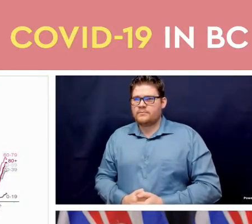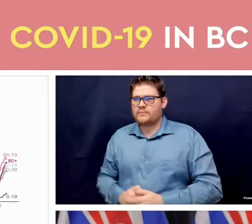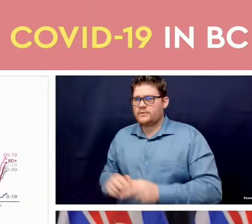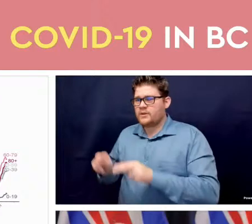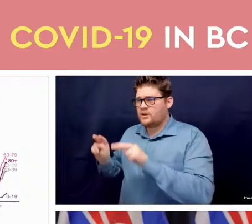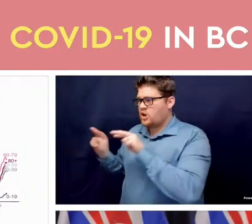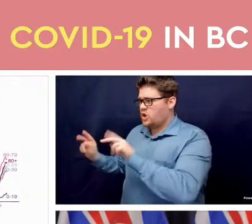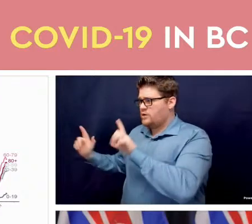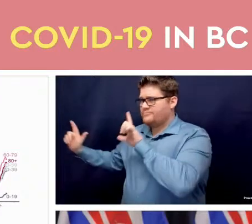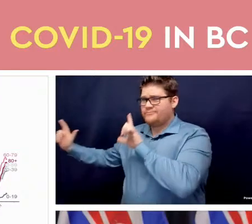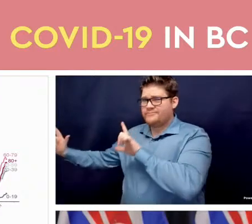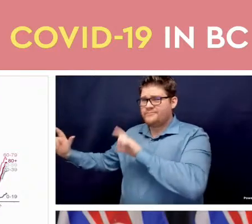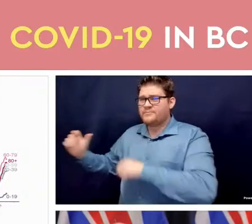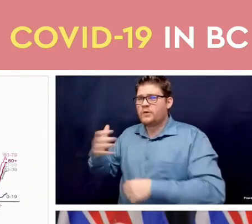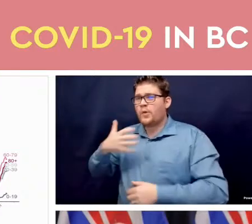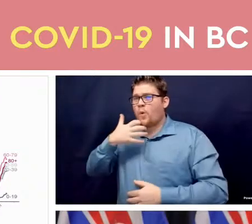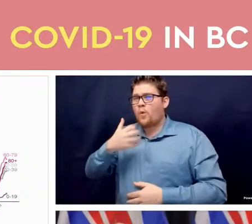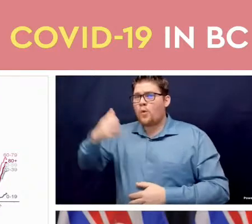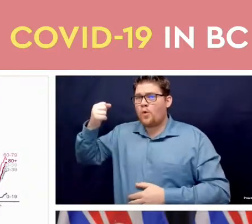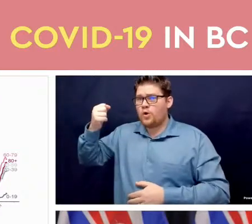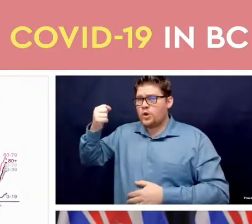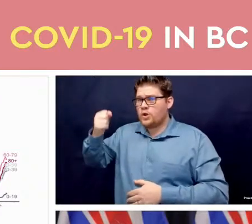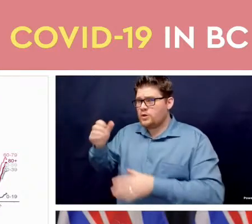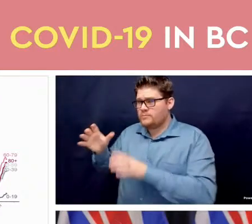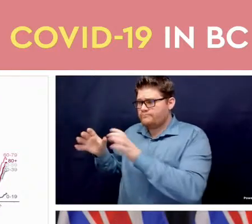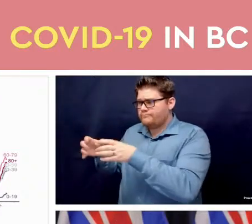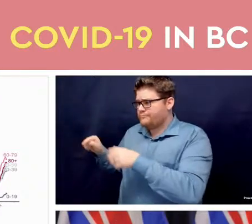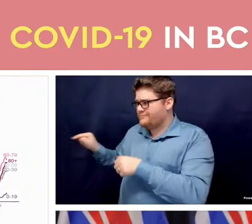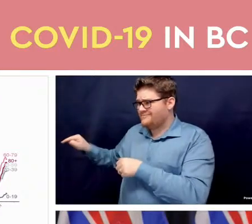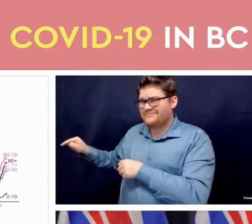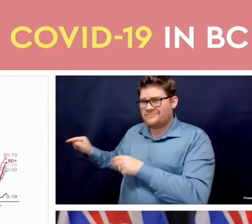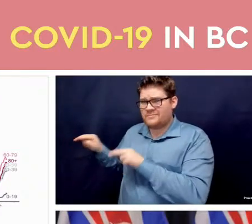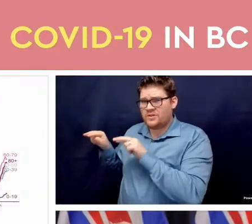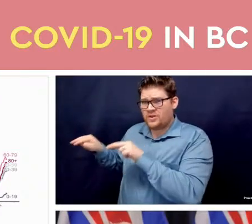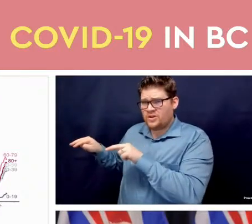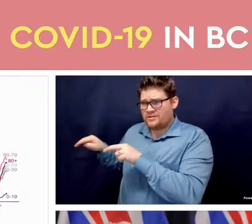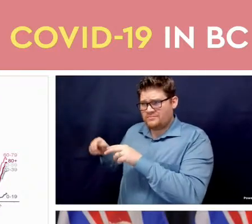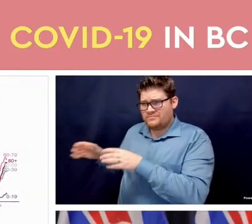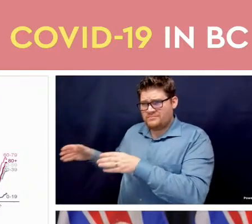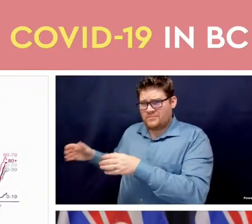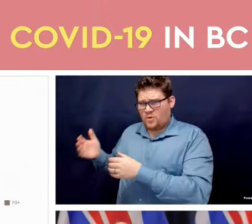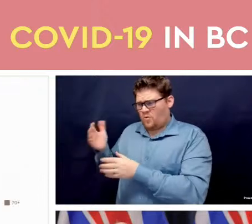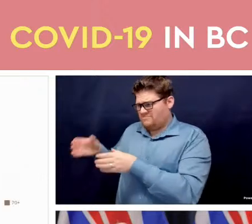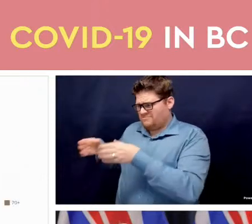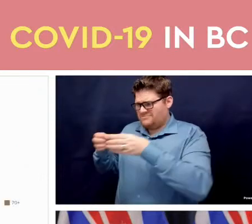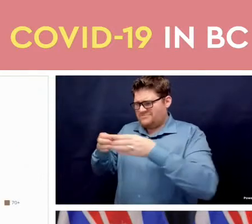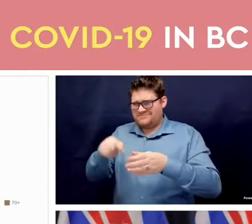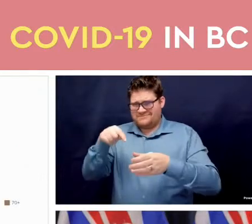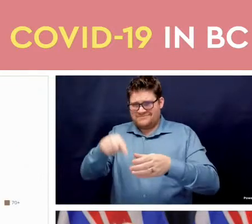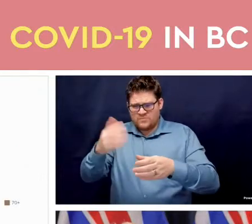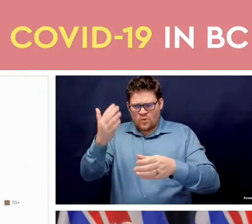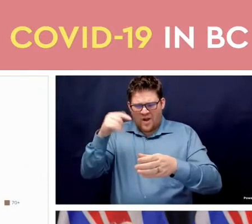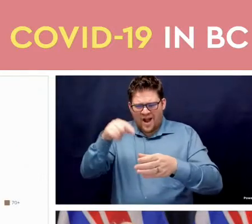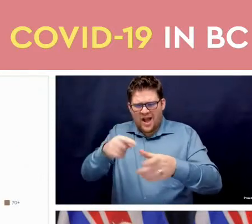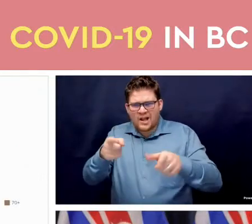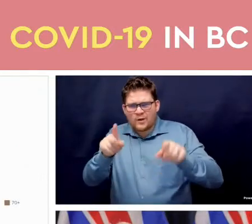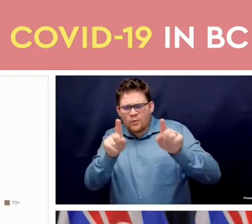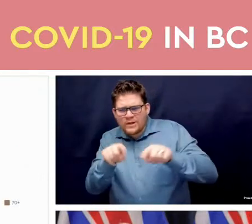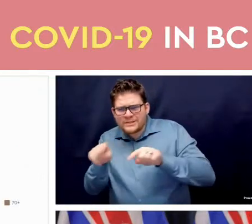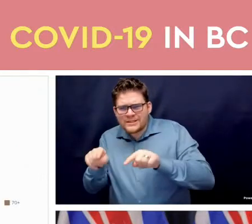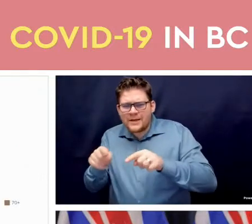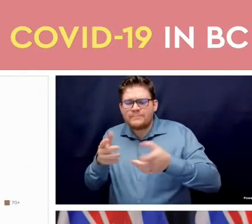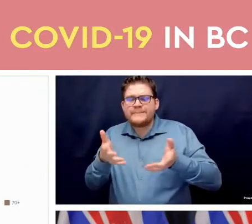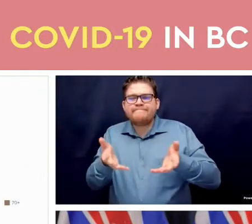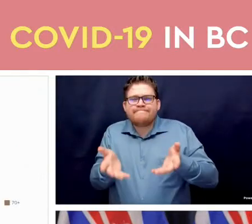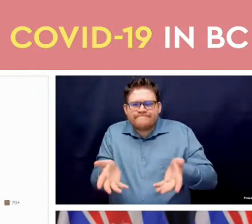are the differences? What are the concerning things that come up? Well, one of the most important is that we see that the rates